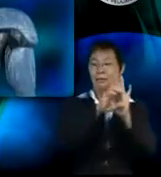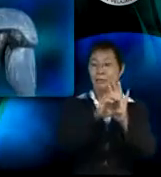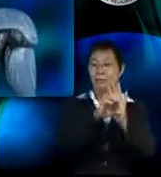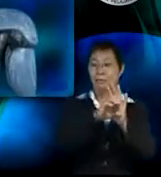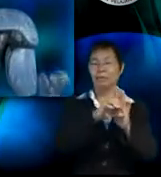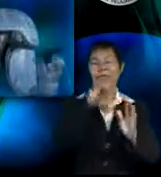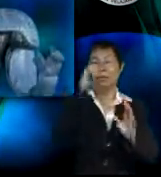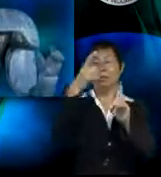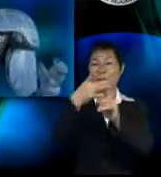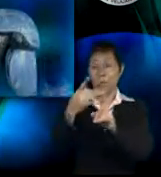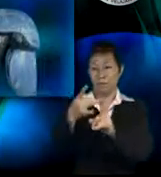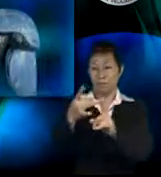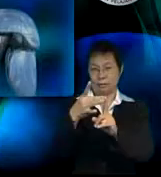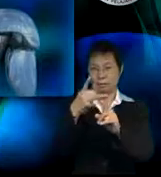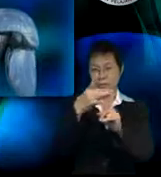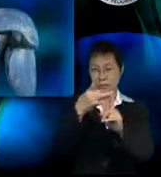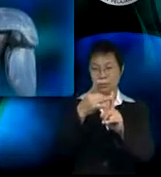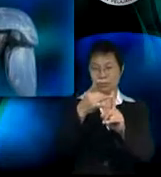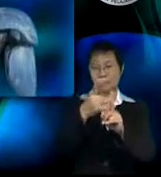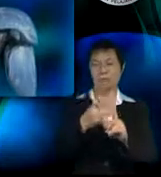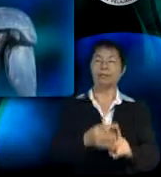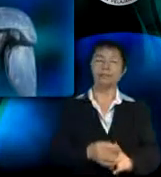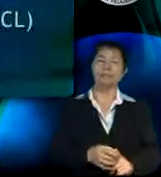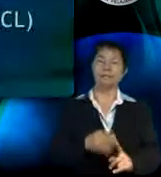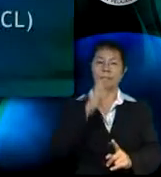Examples of non-metals that work of an ion are